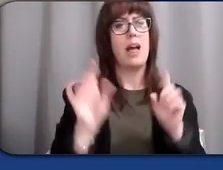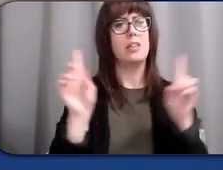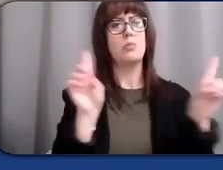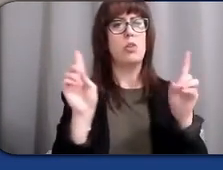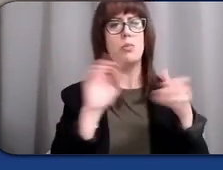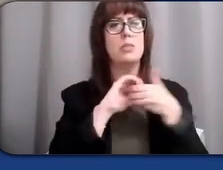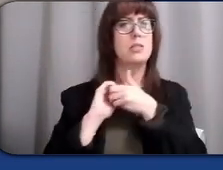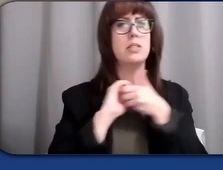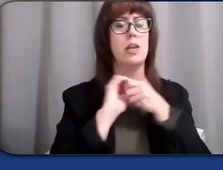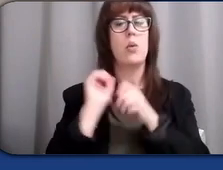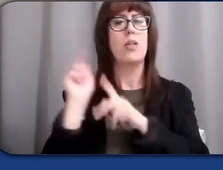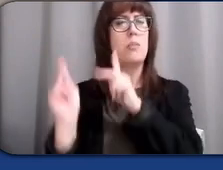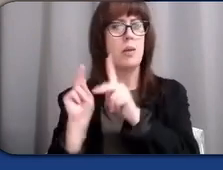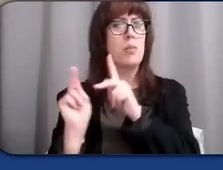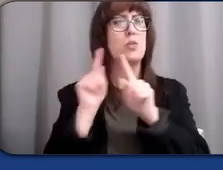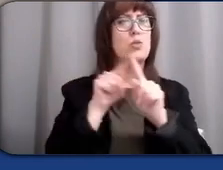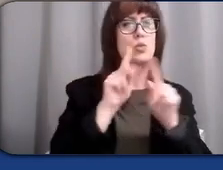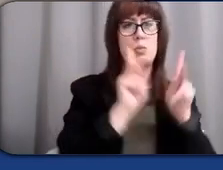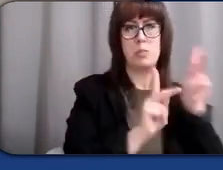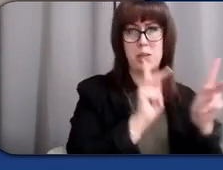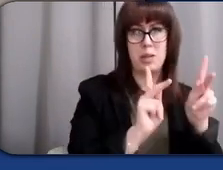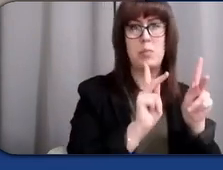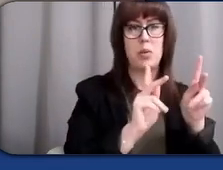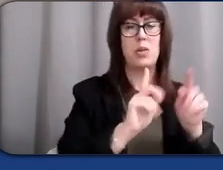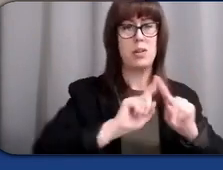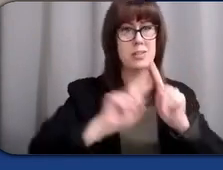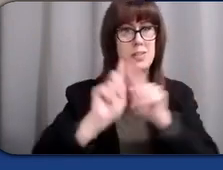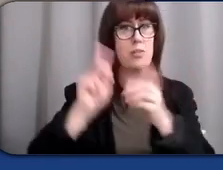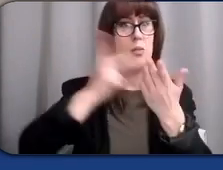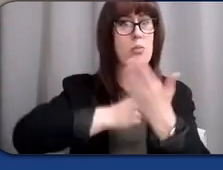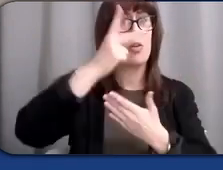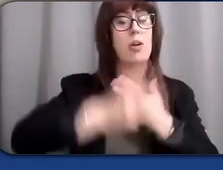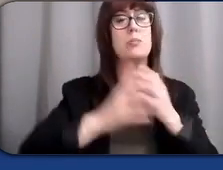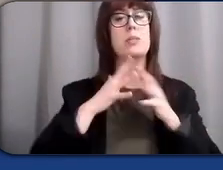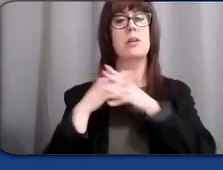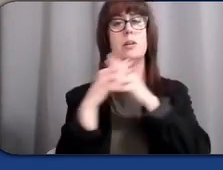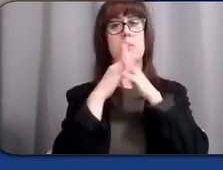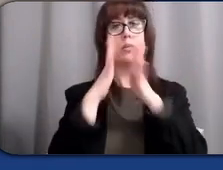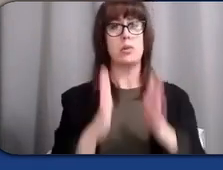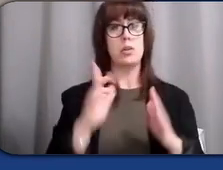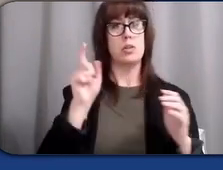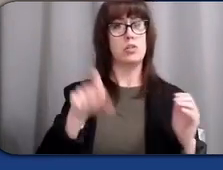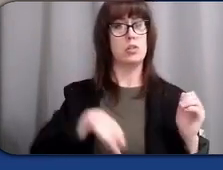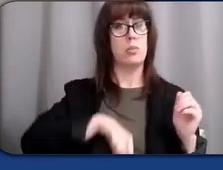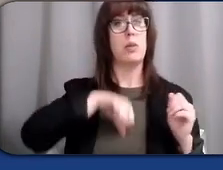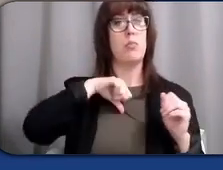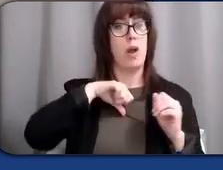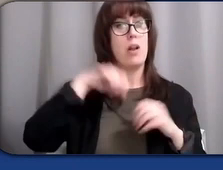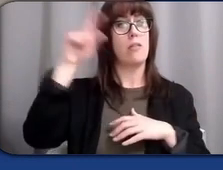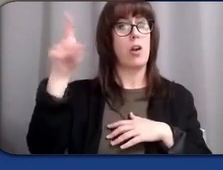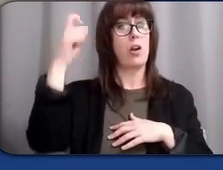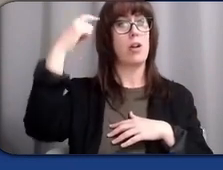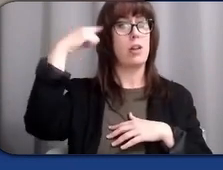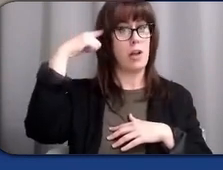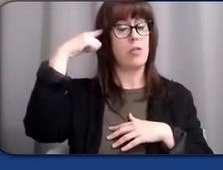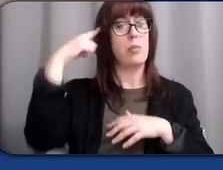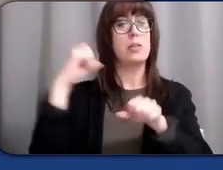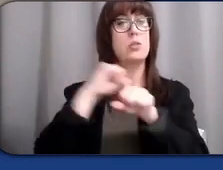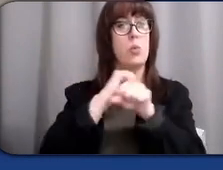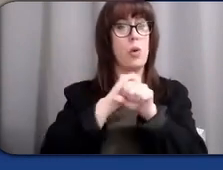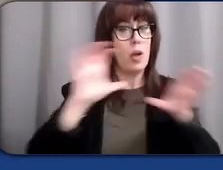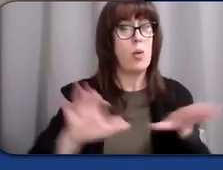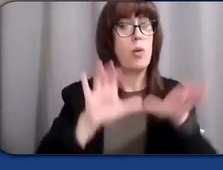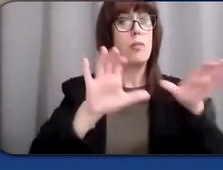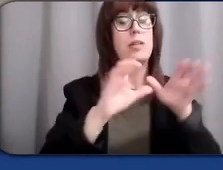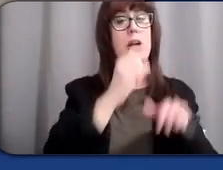people-to-people diplomacy and exchange programs. Americans can and should be proud of our government's work in places like